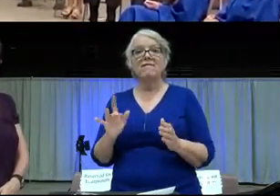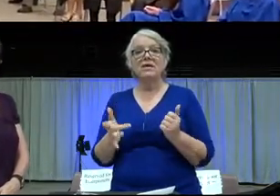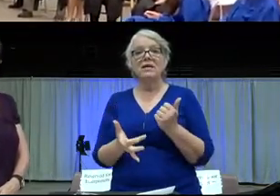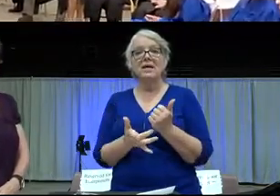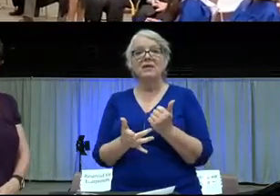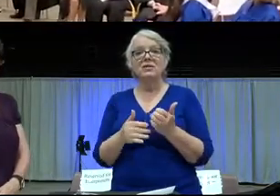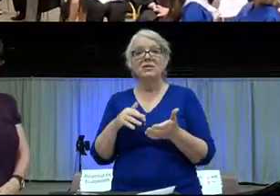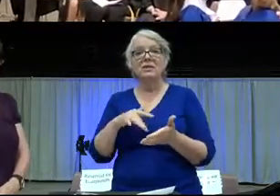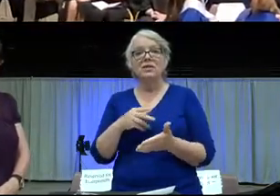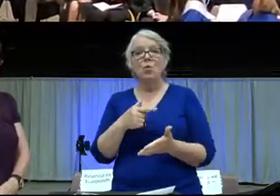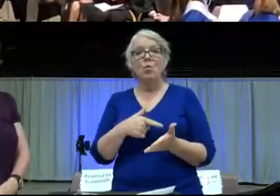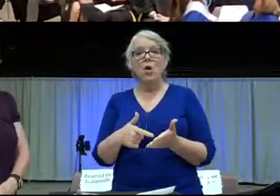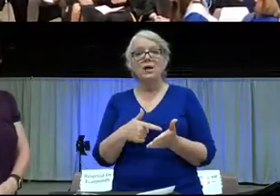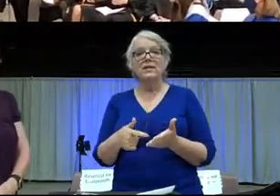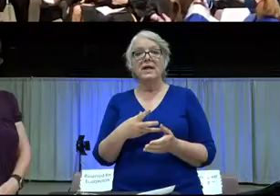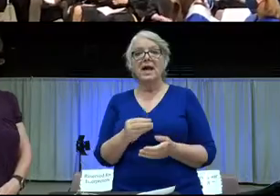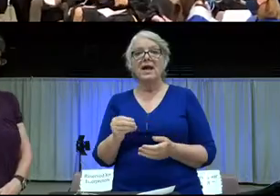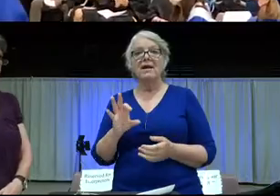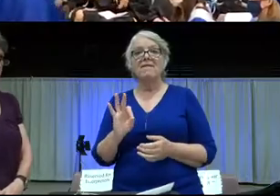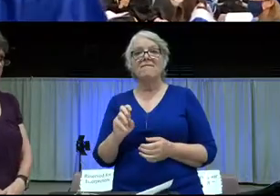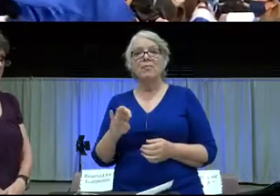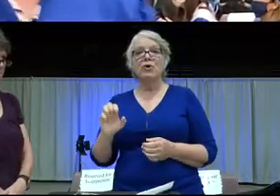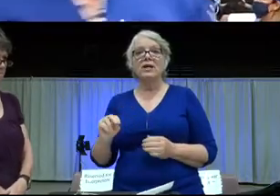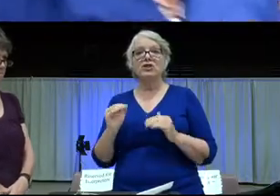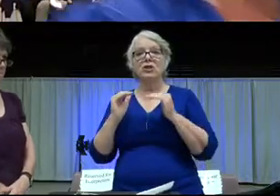Welding and Fabrication, Tier 3.